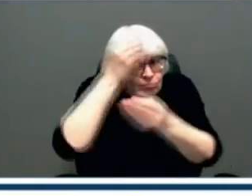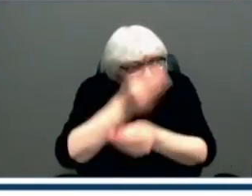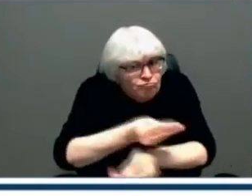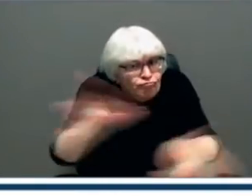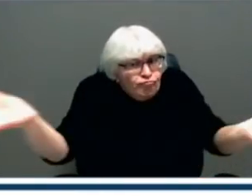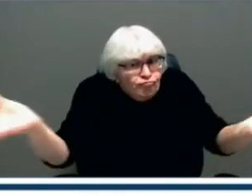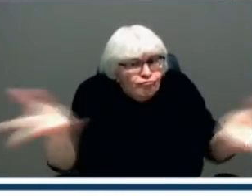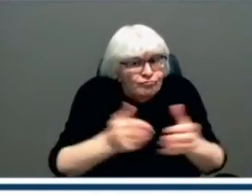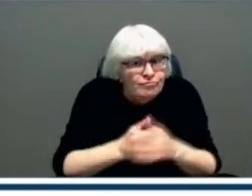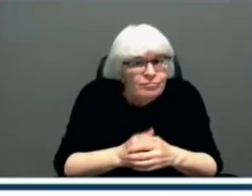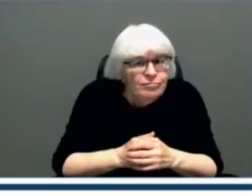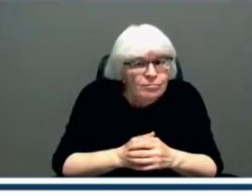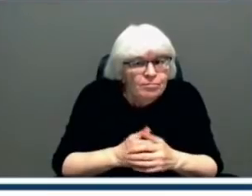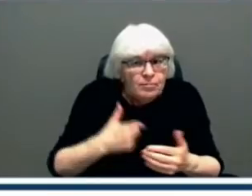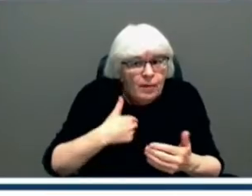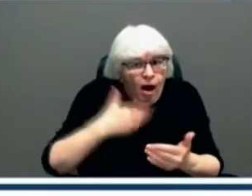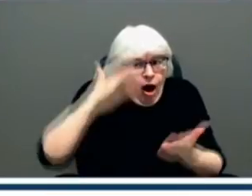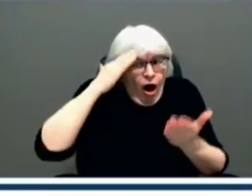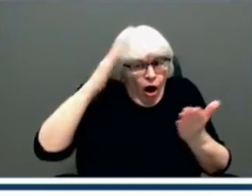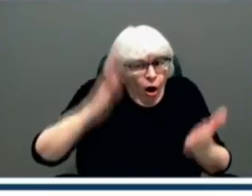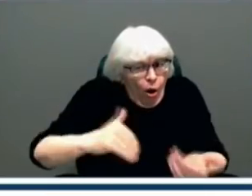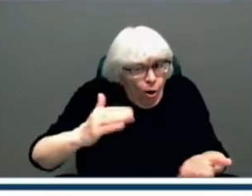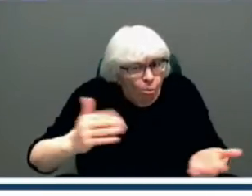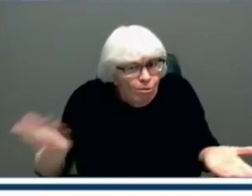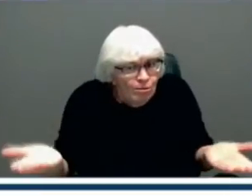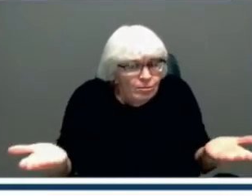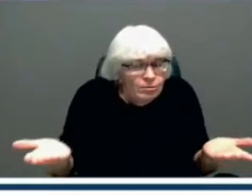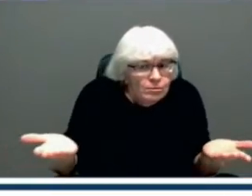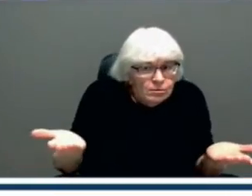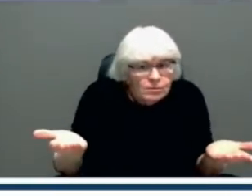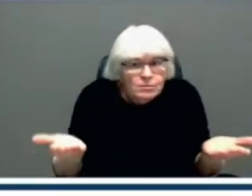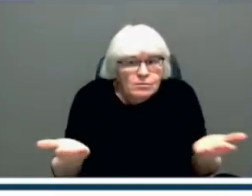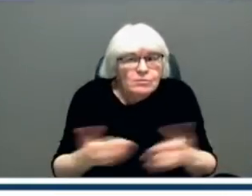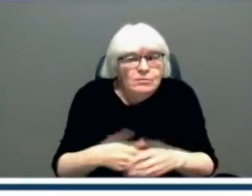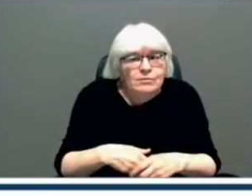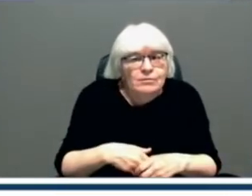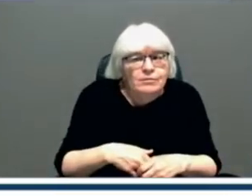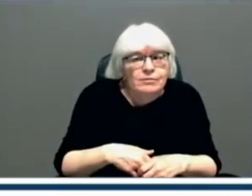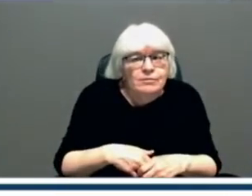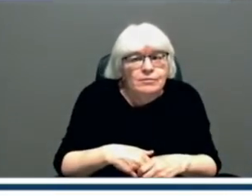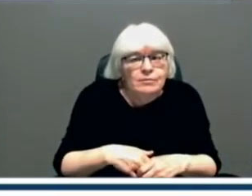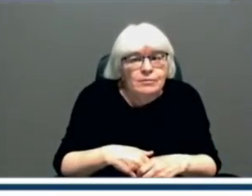Along with a range of other measures. The policy decision around that